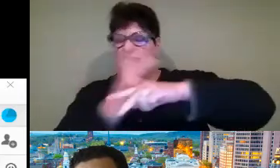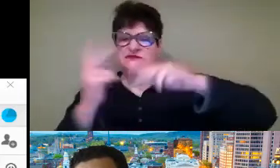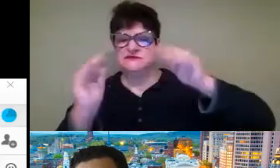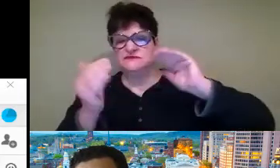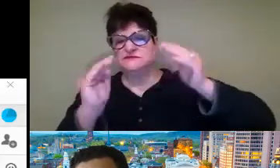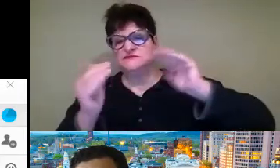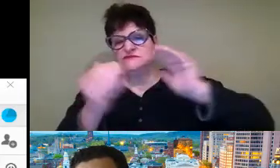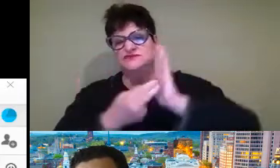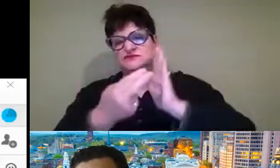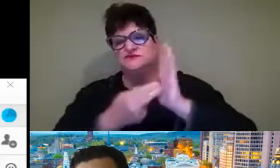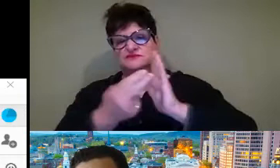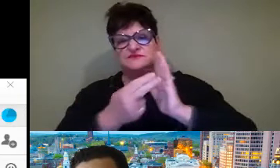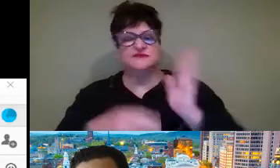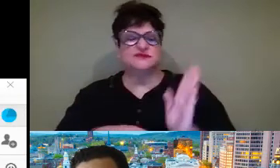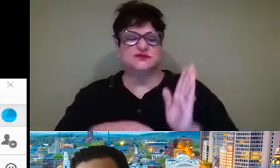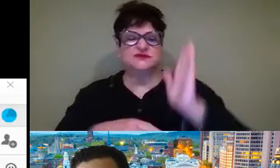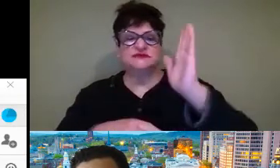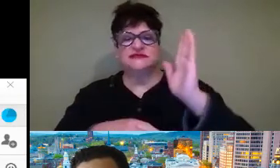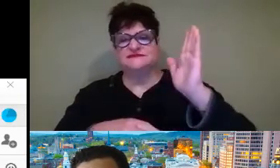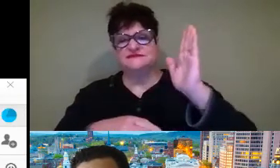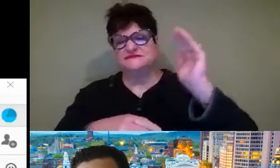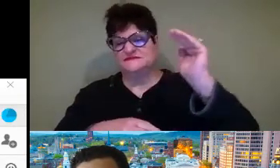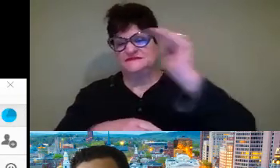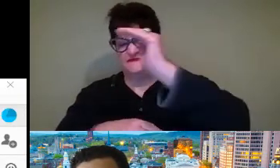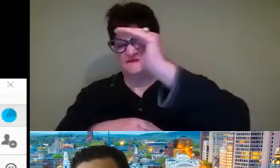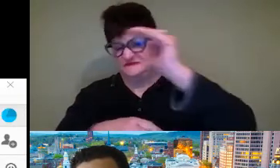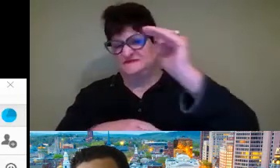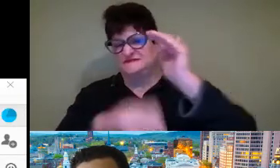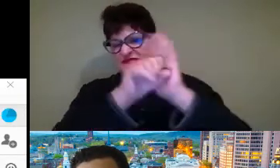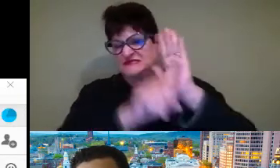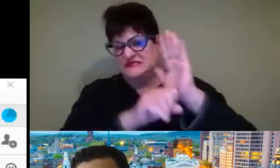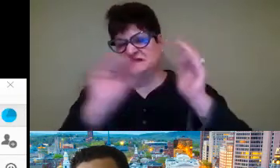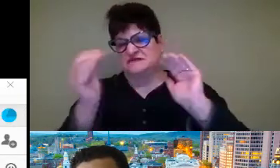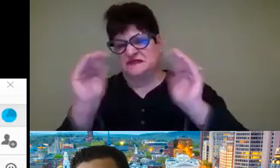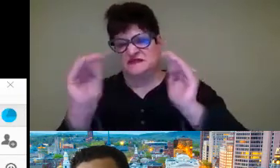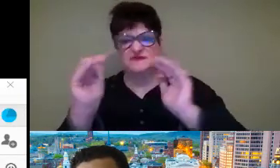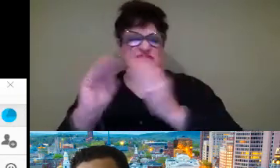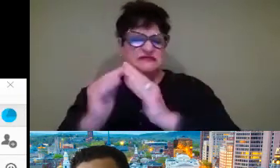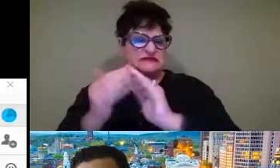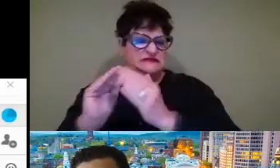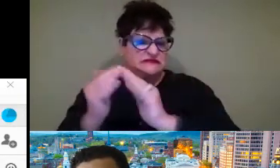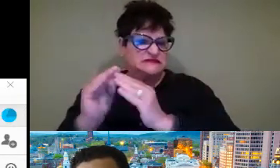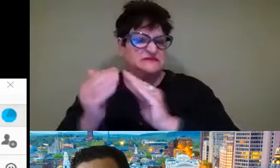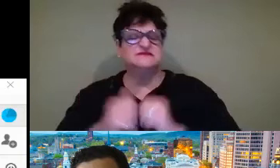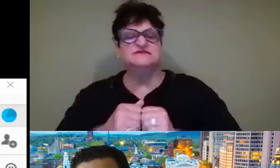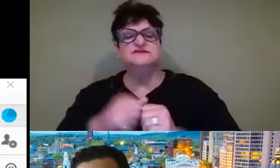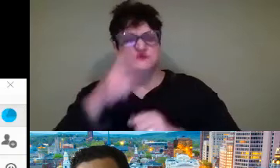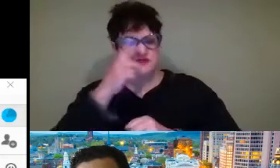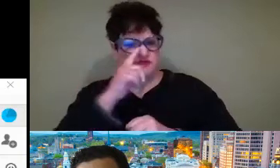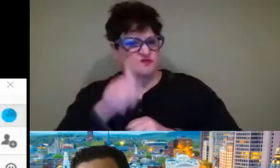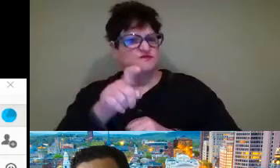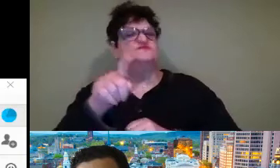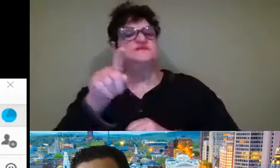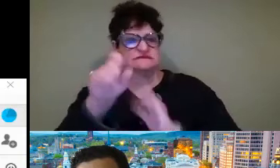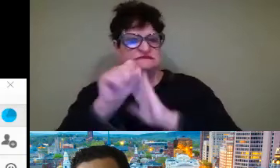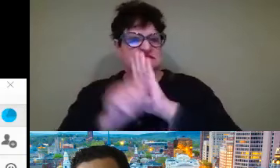and the left axis is the city's numbers. But you can see the state's been increasing at a slightly faster rate